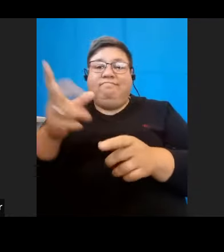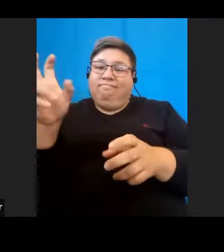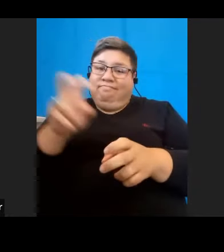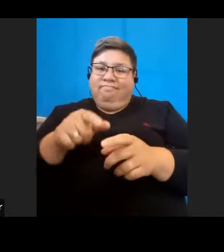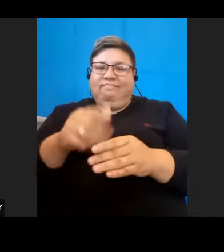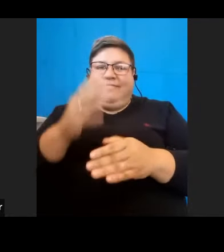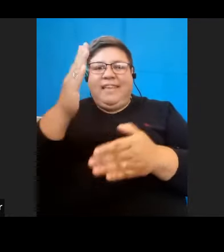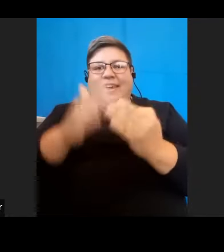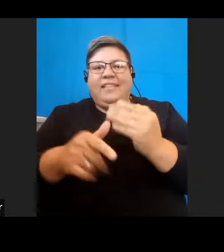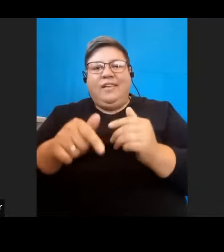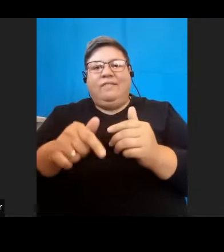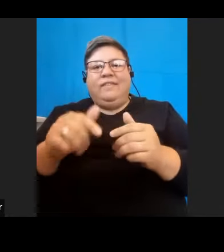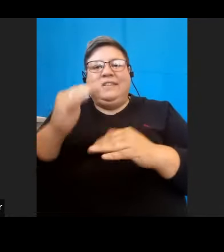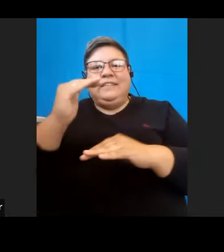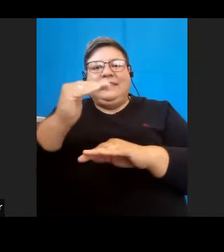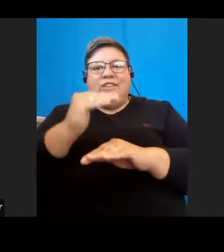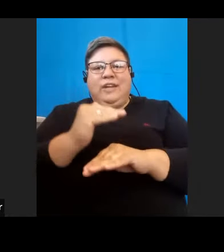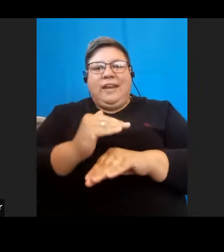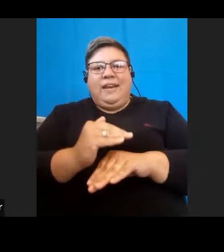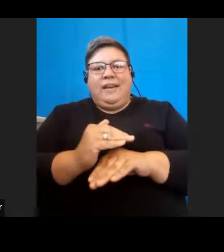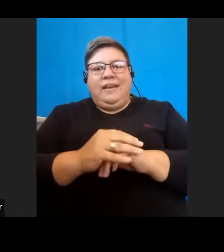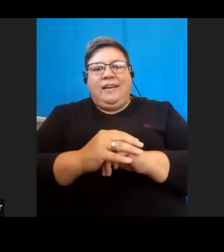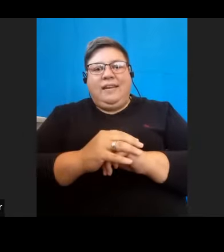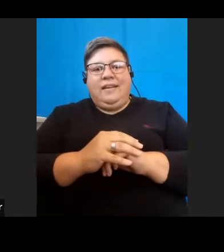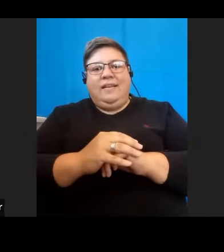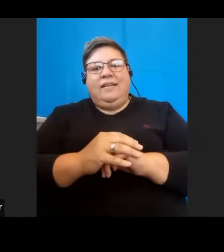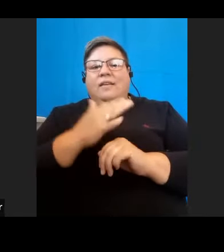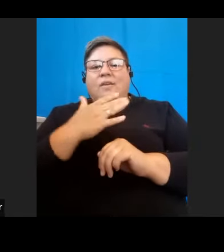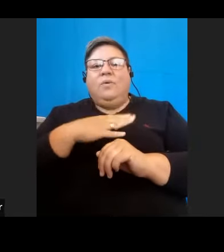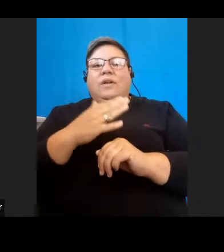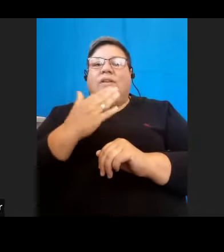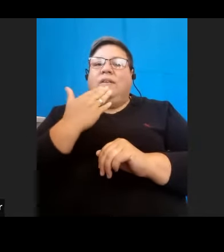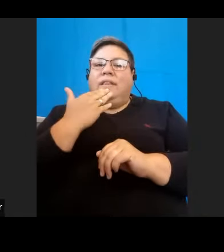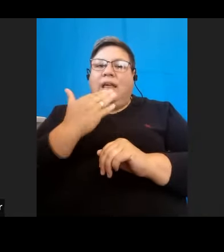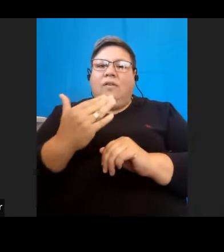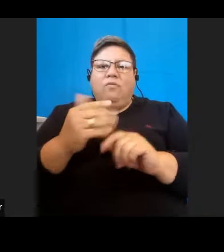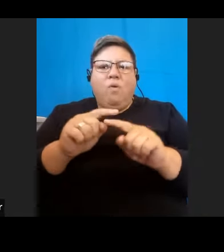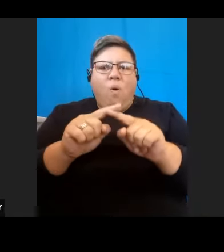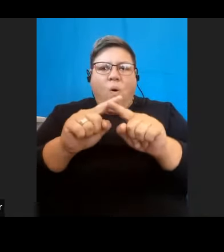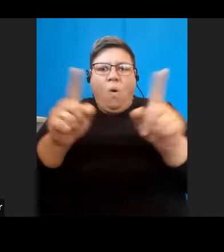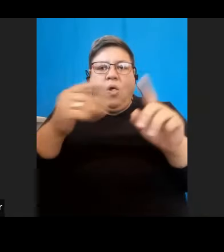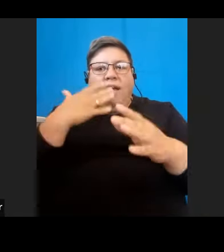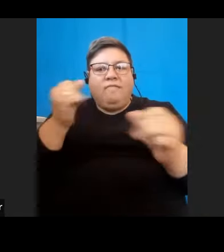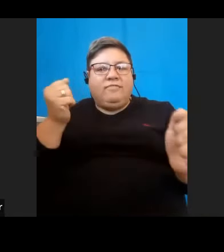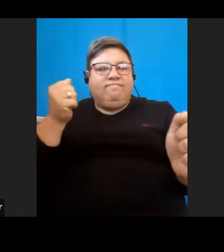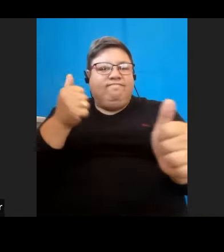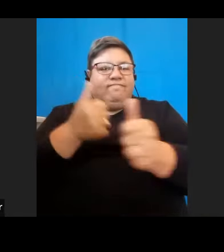session. Once again, I would like to thank everyone who has attended